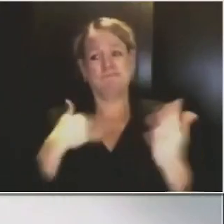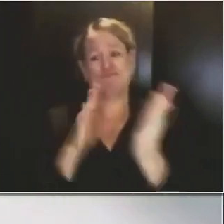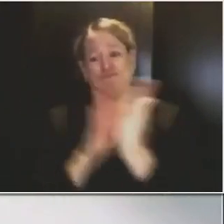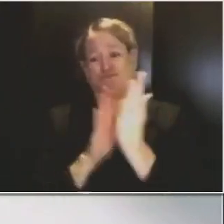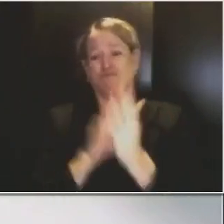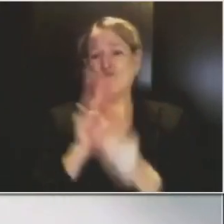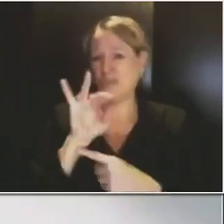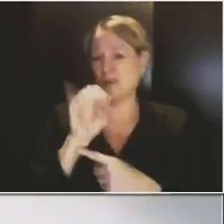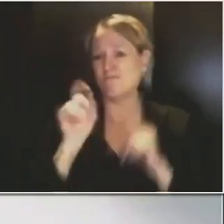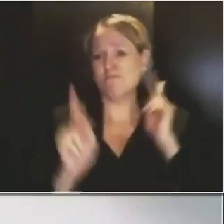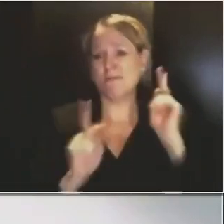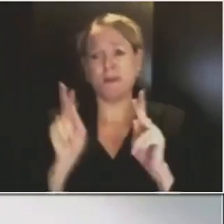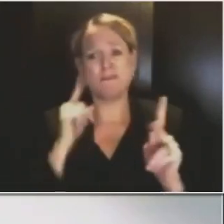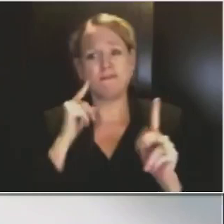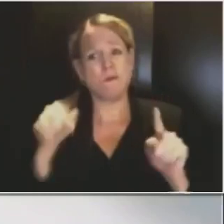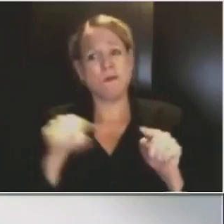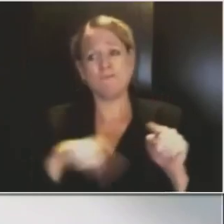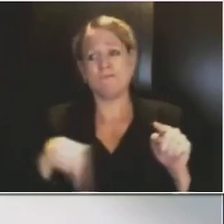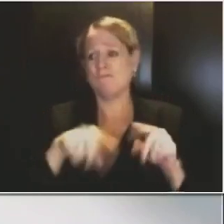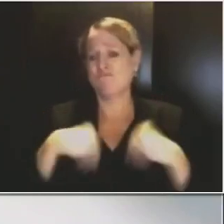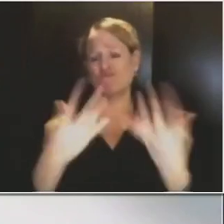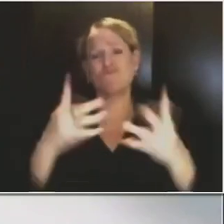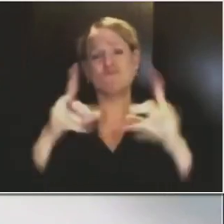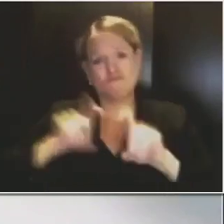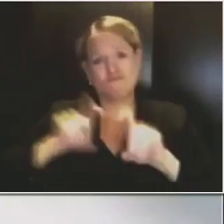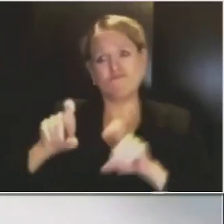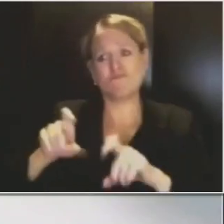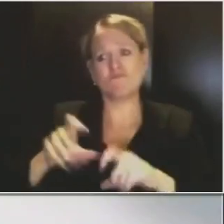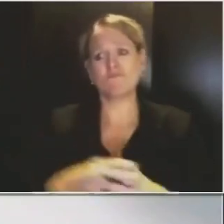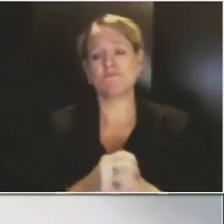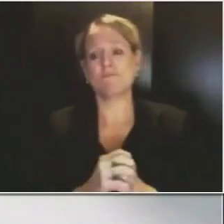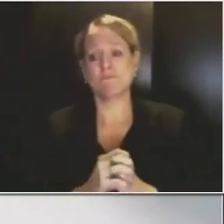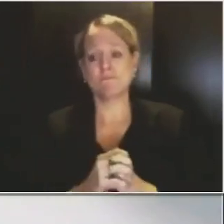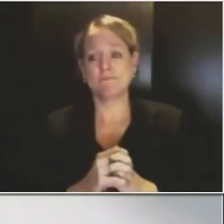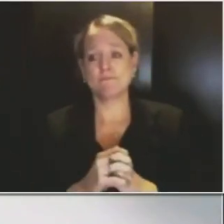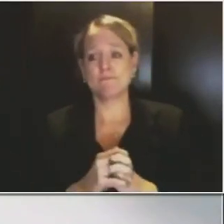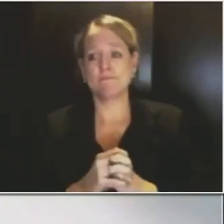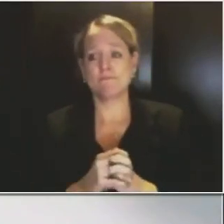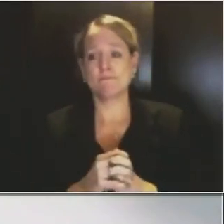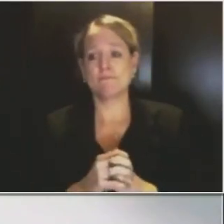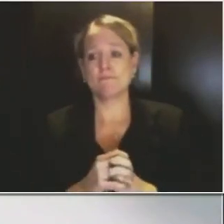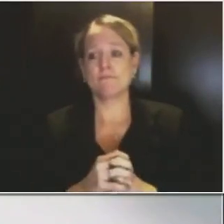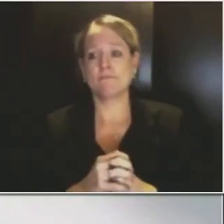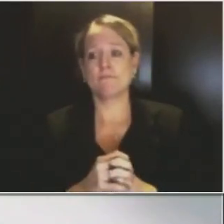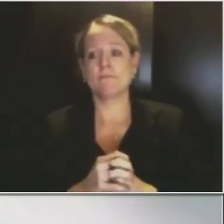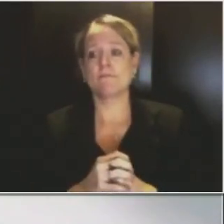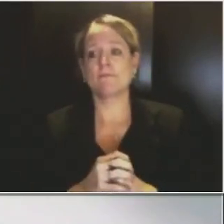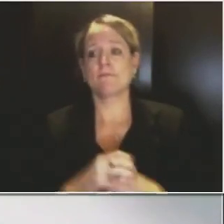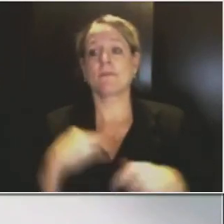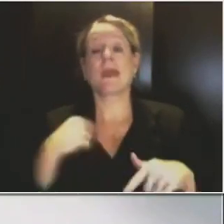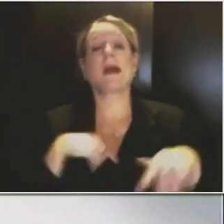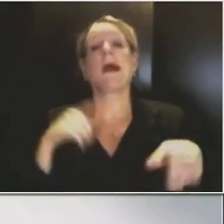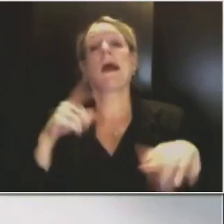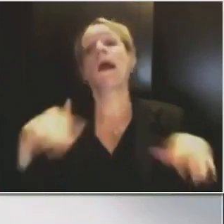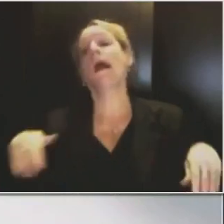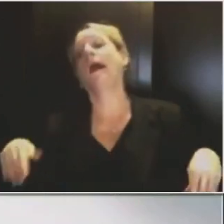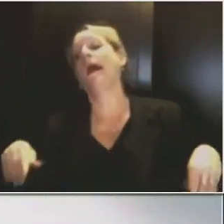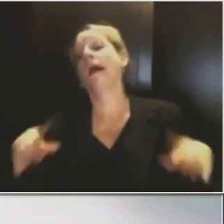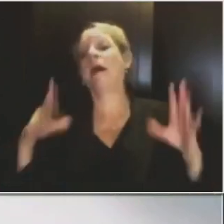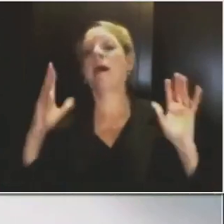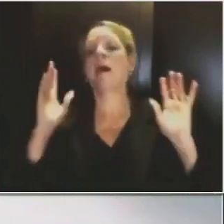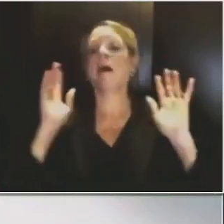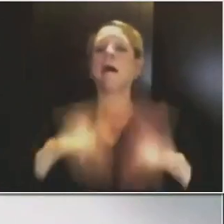at Advocate Aurora are real, and I know they are working hard to replace them. They continue to have a strong